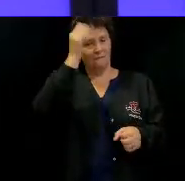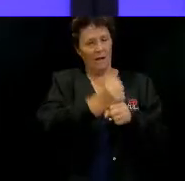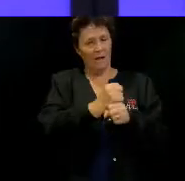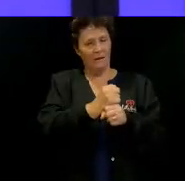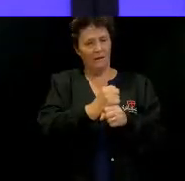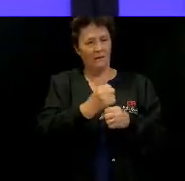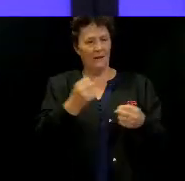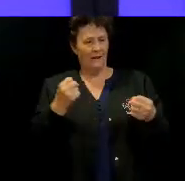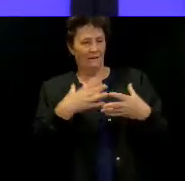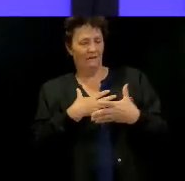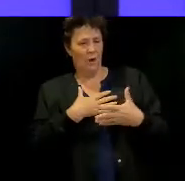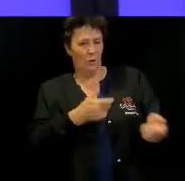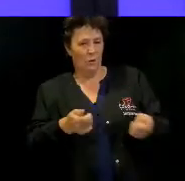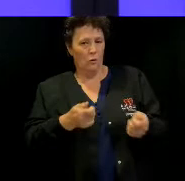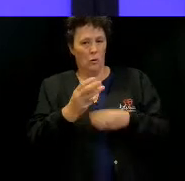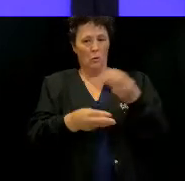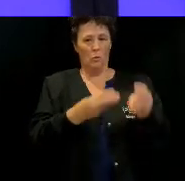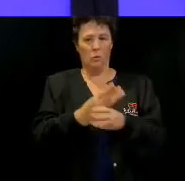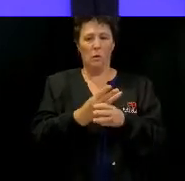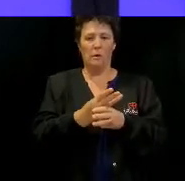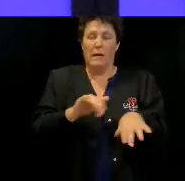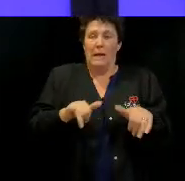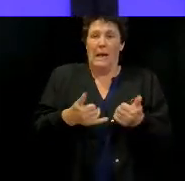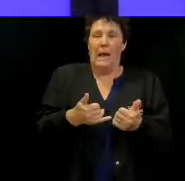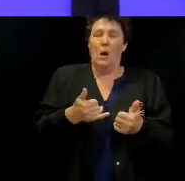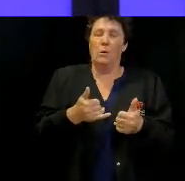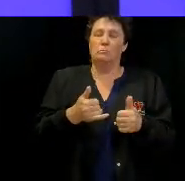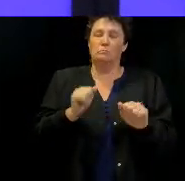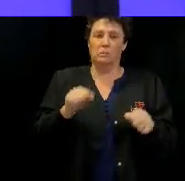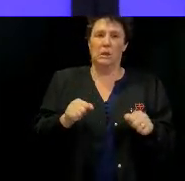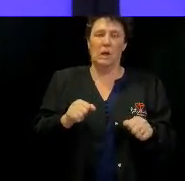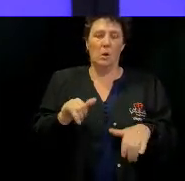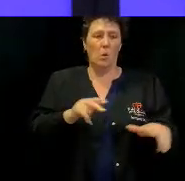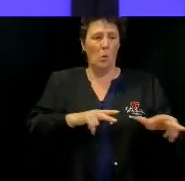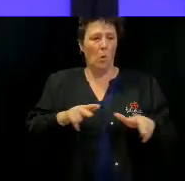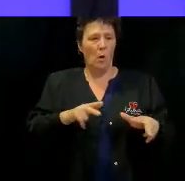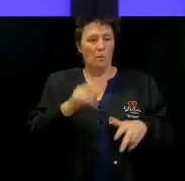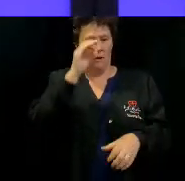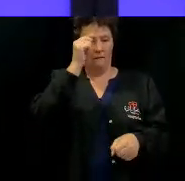things. How to walk by faith in a fear-driven world?